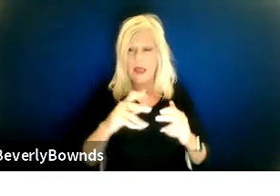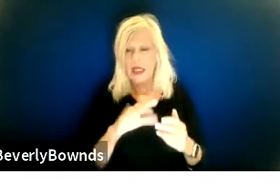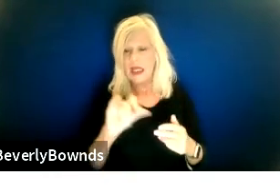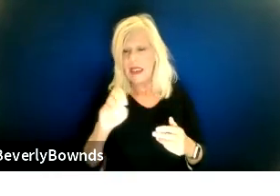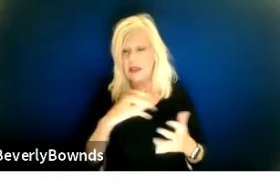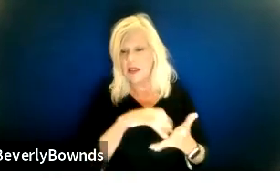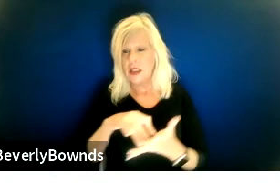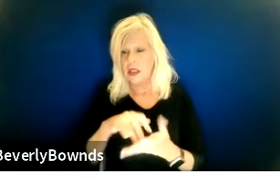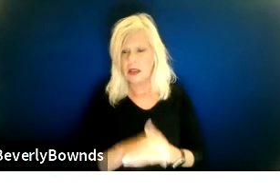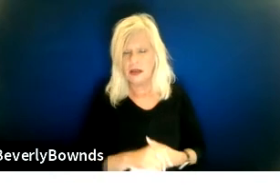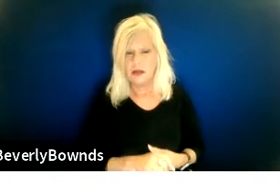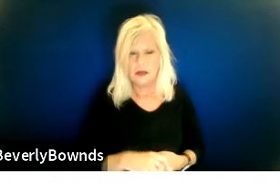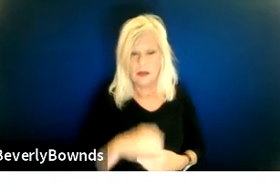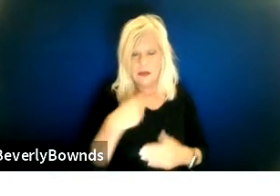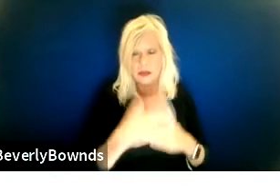slide.